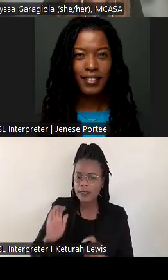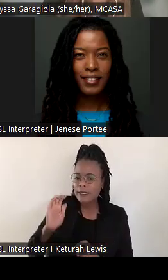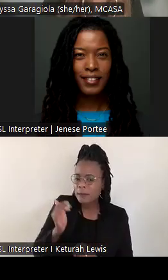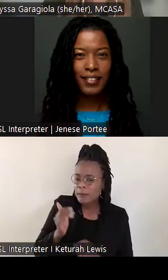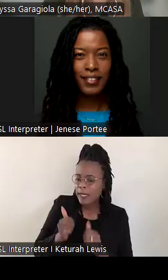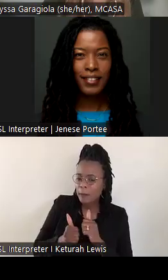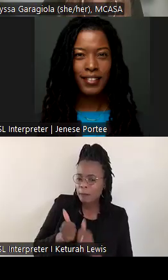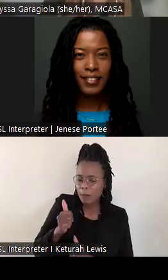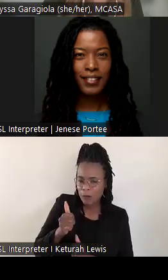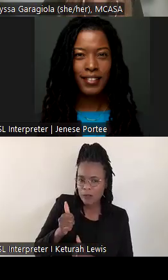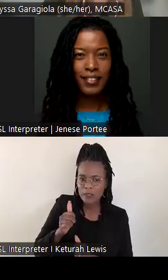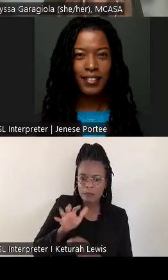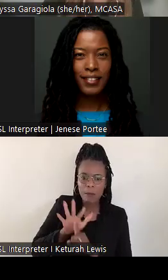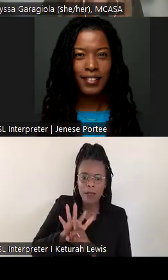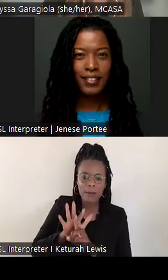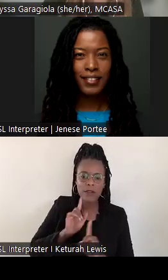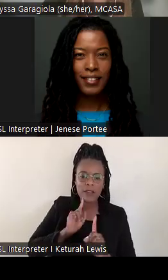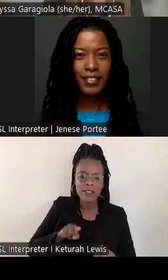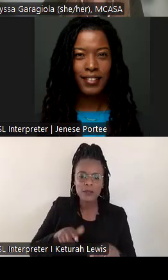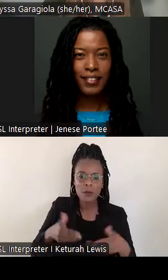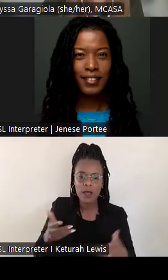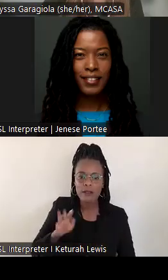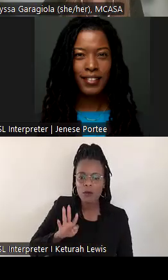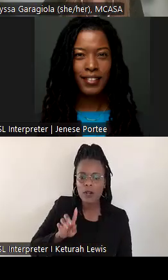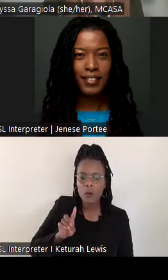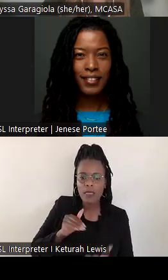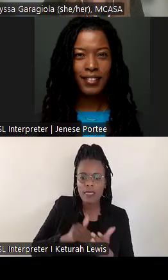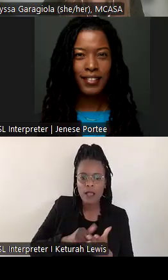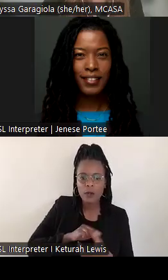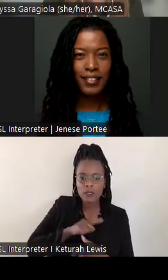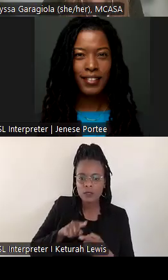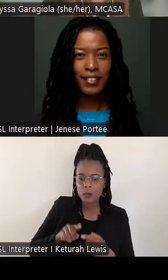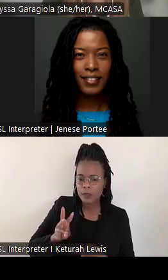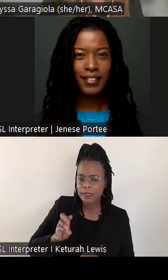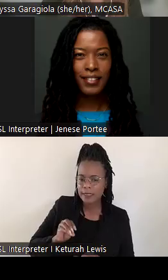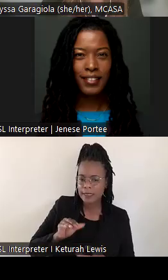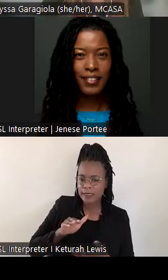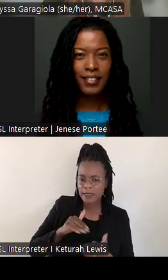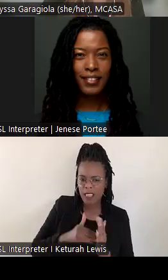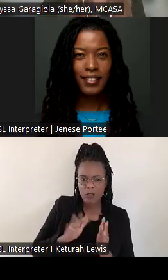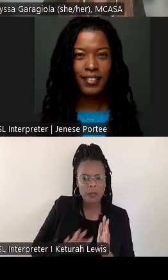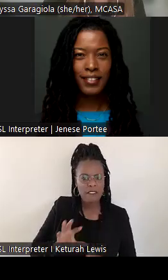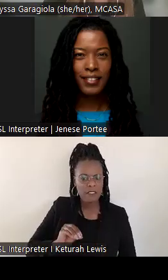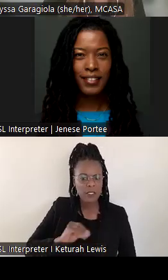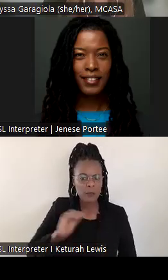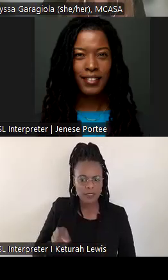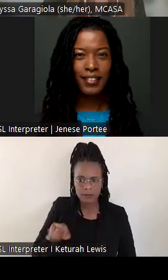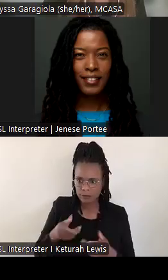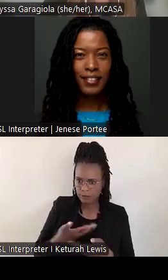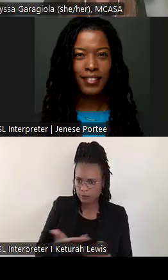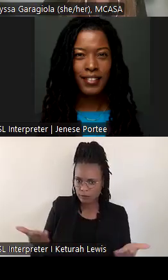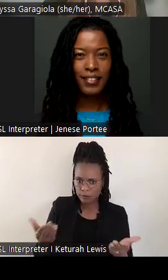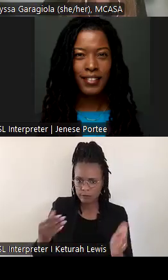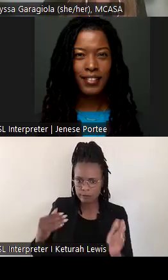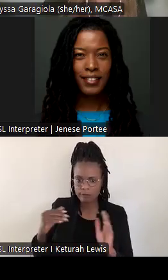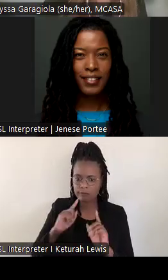popular answer that you all shared was 41,000 to 60,000. So about half of you put that answer. The